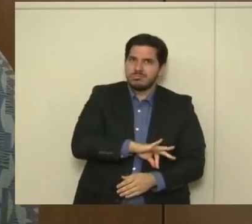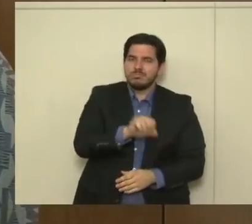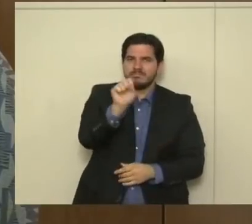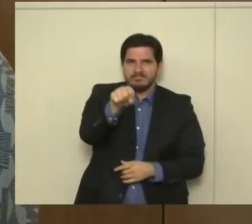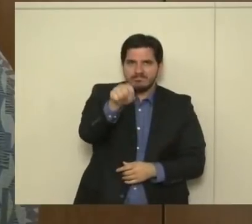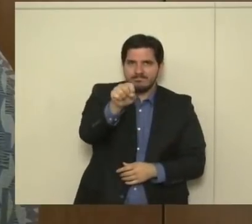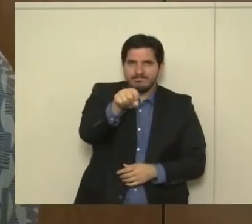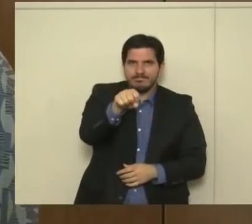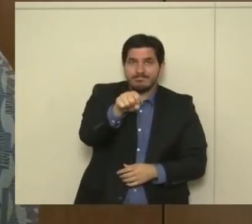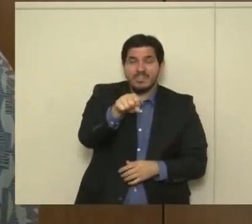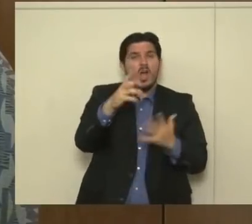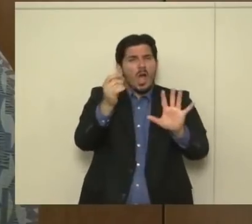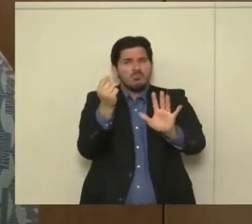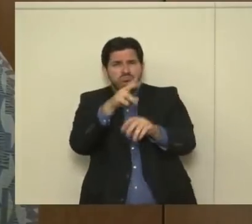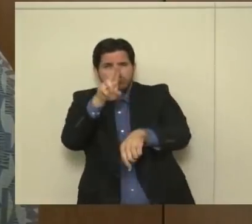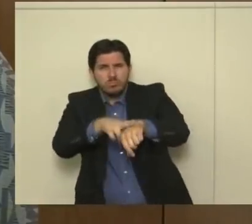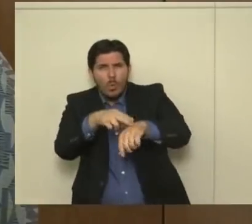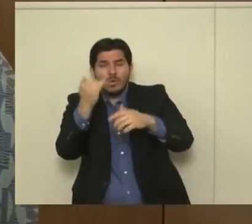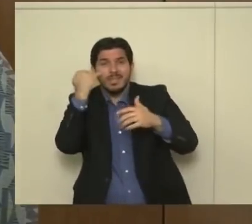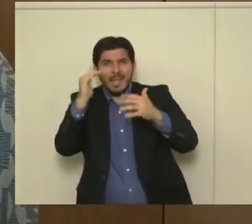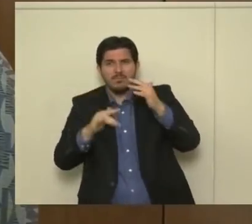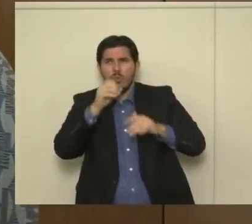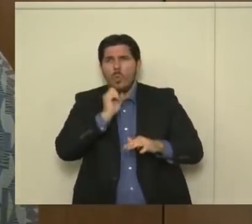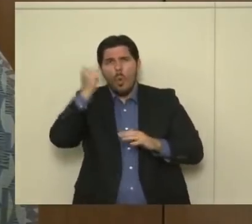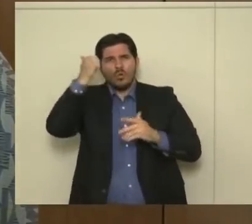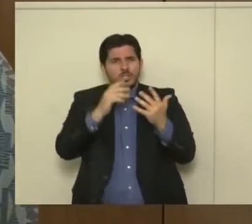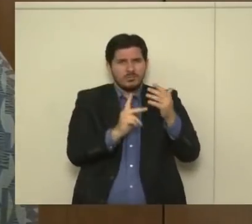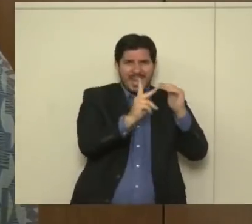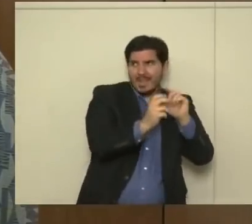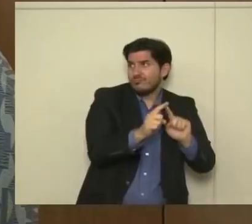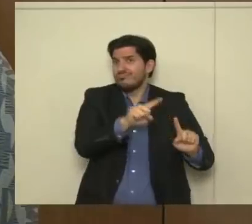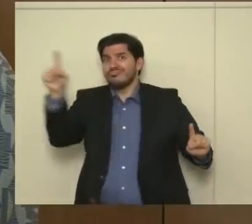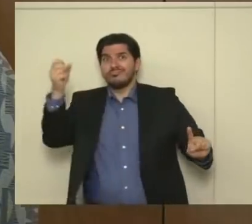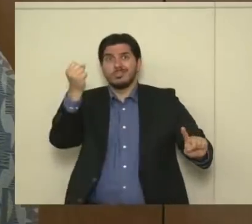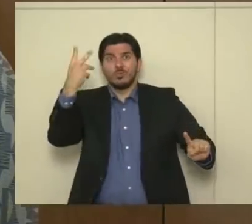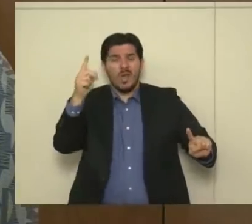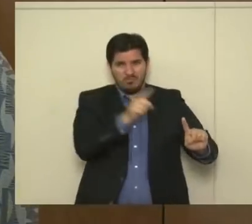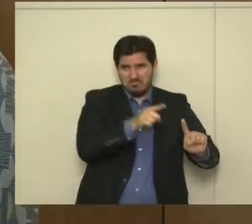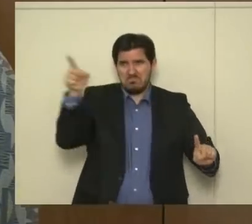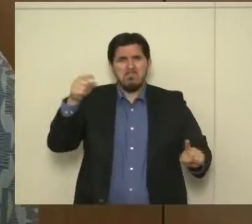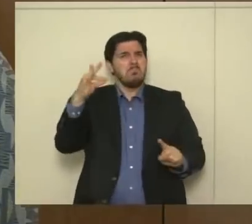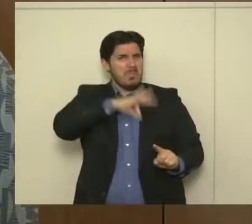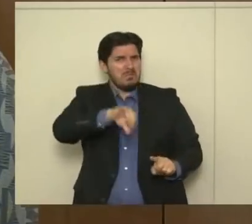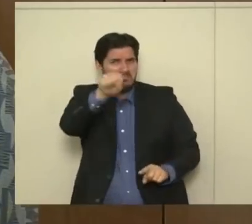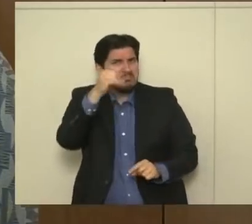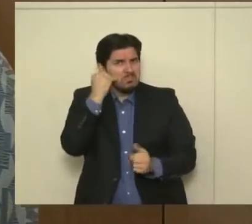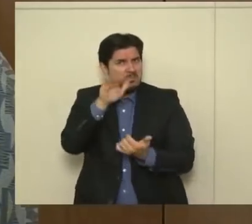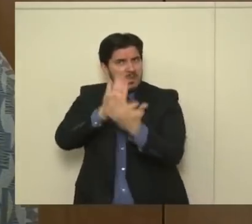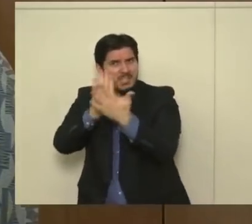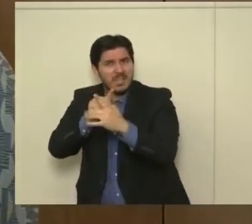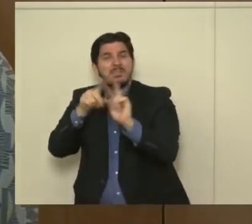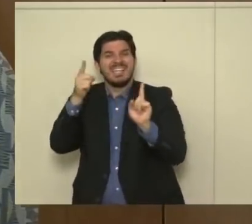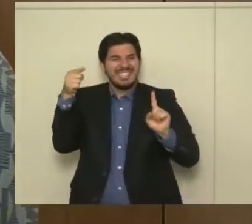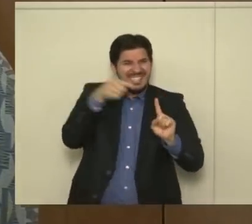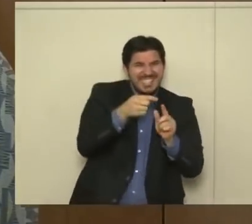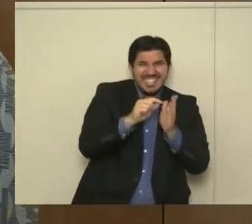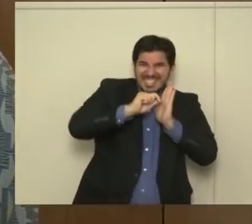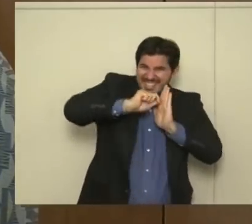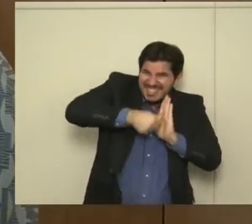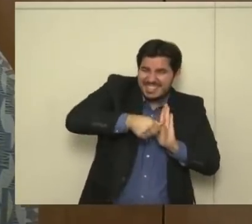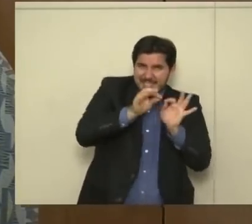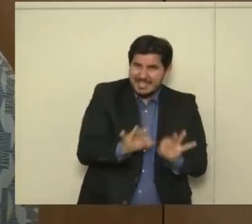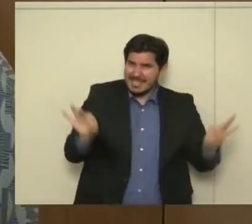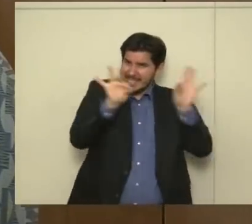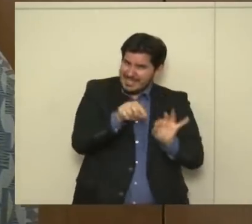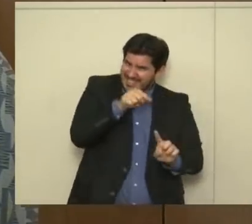preferred for all students at all education levels. And they're also the most difficult to keep engaged in the way